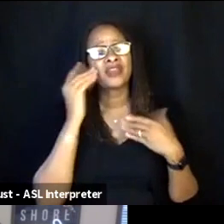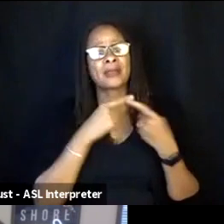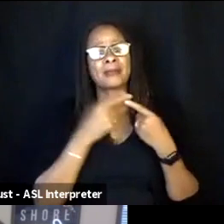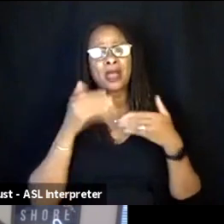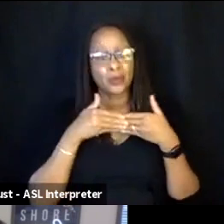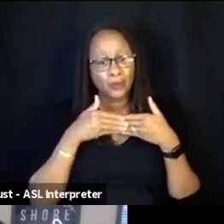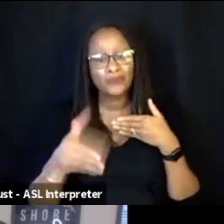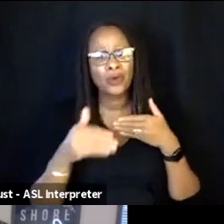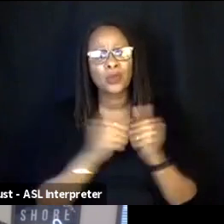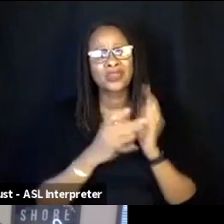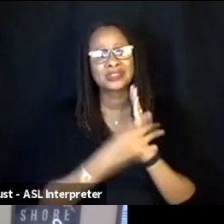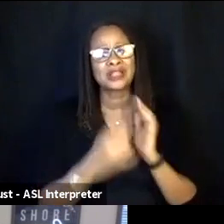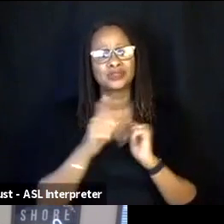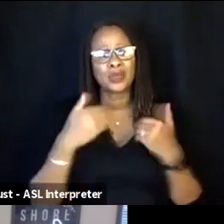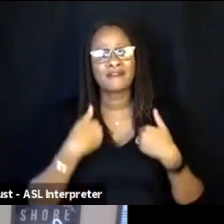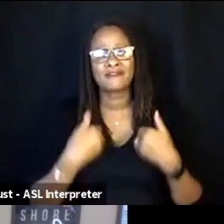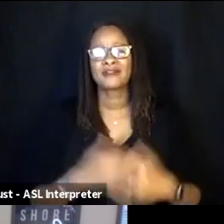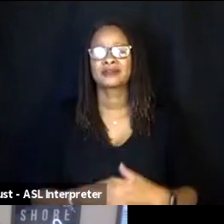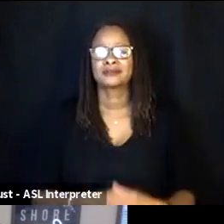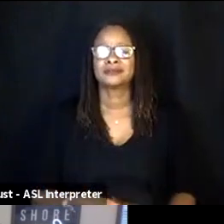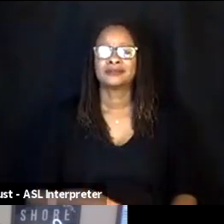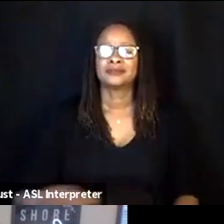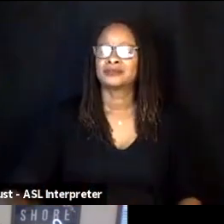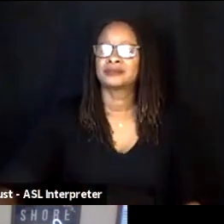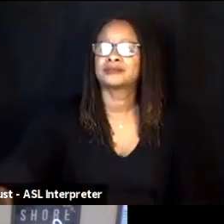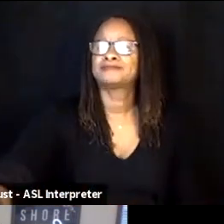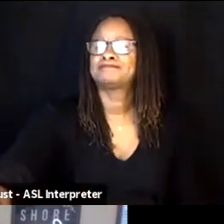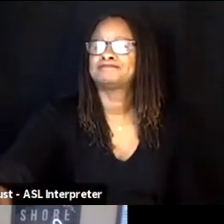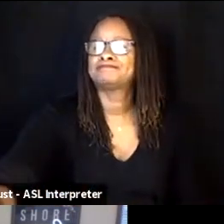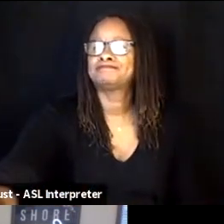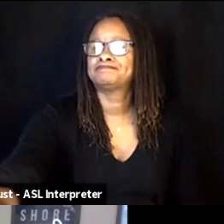with the talents that they have. Yeah, Dr. Tar, do you want to address that?